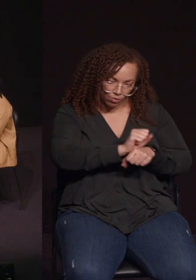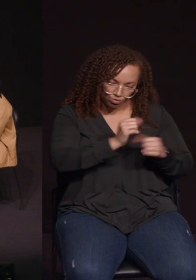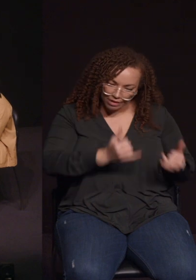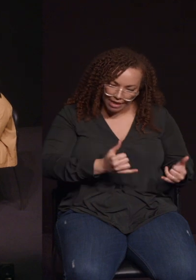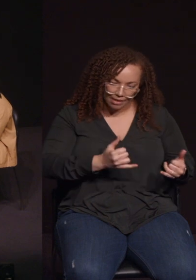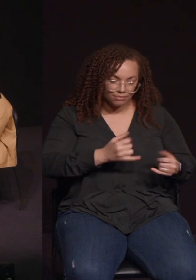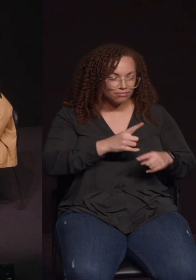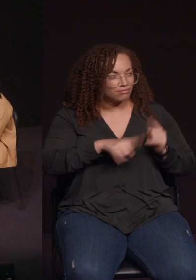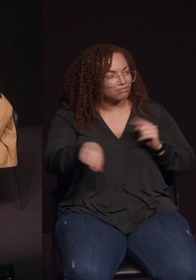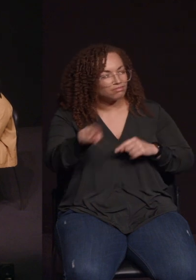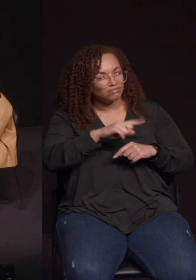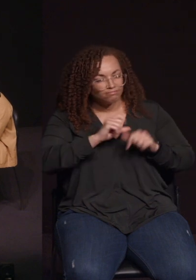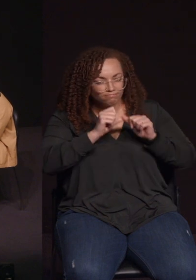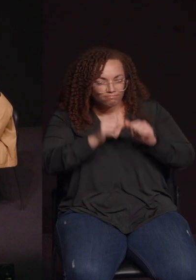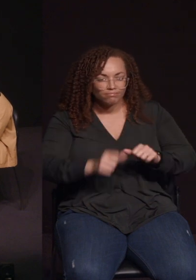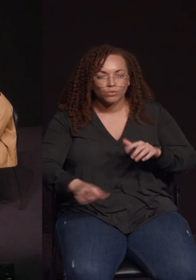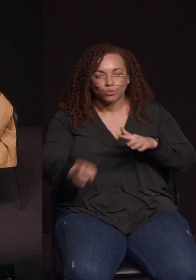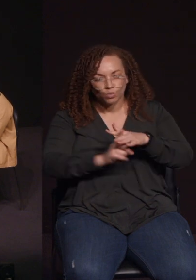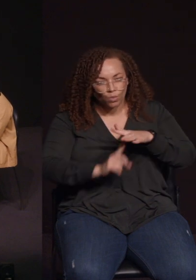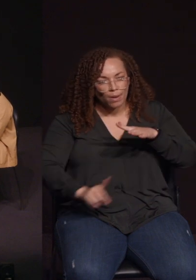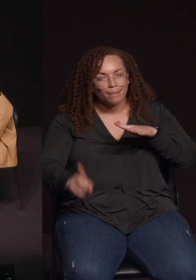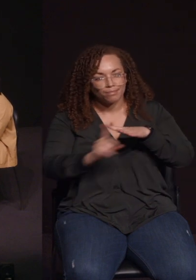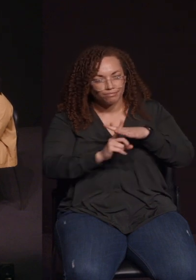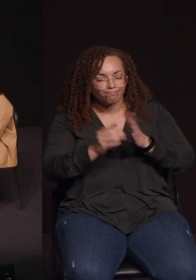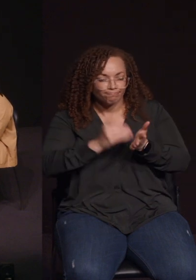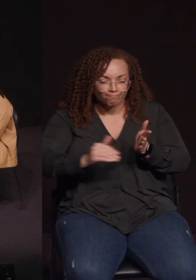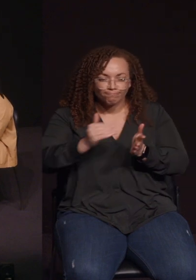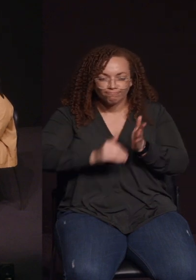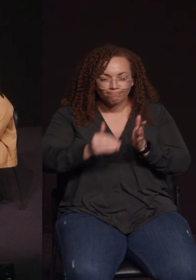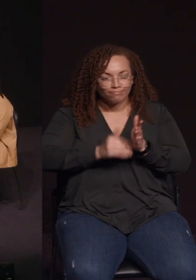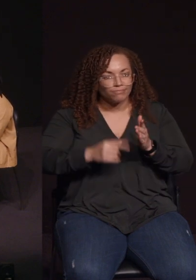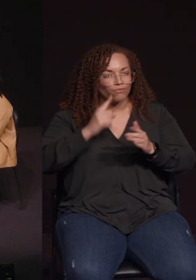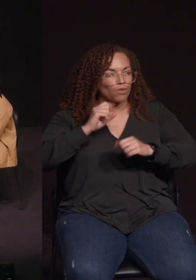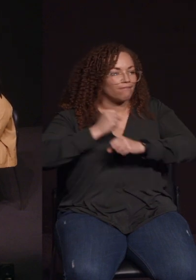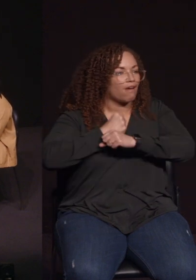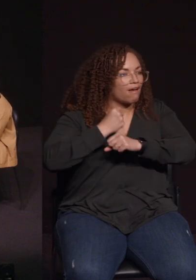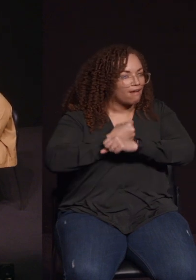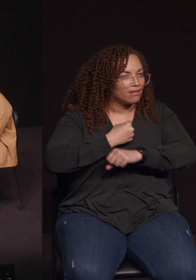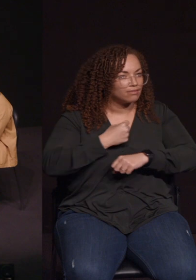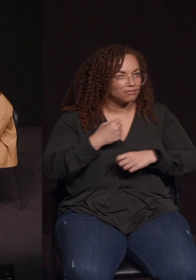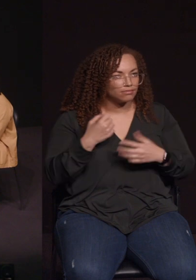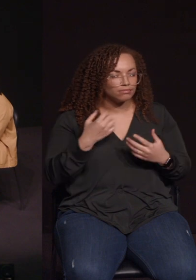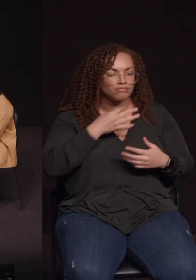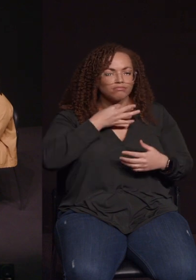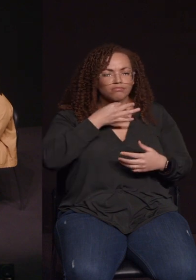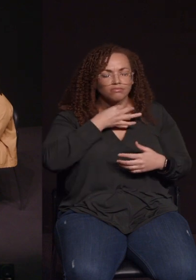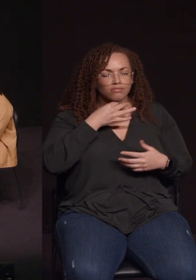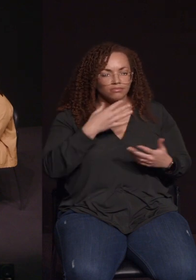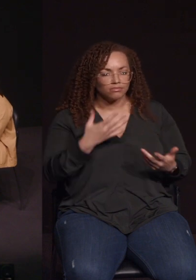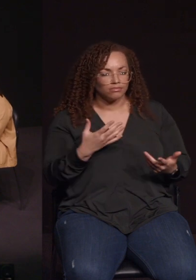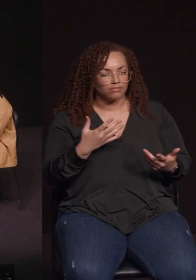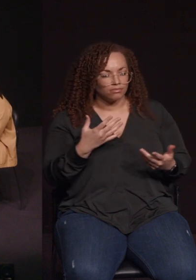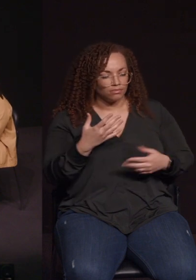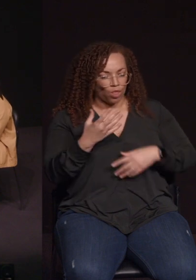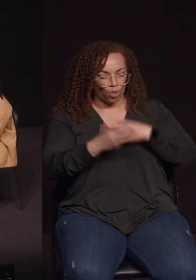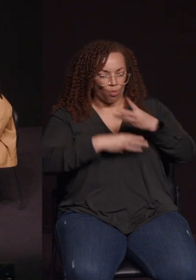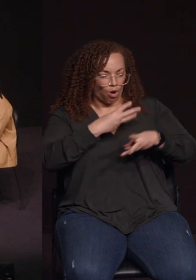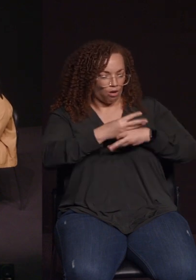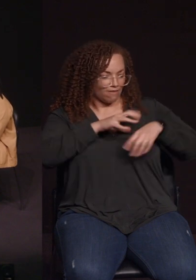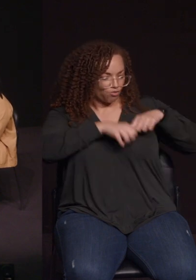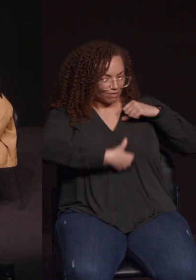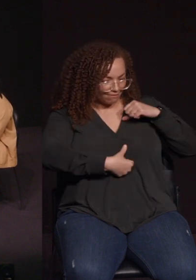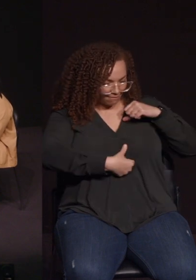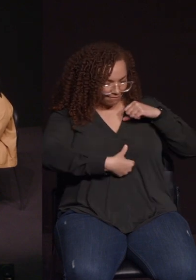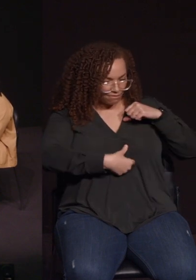for the fight, right? And so I'm curious what the role of grief has been in keeping you all committed